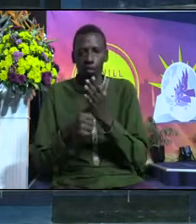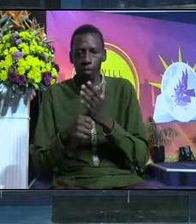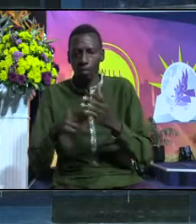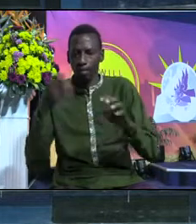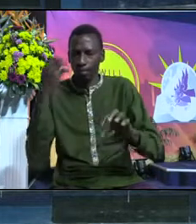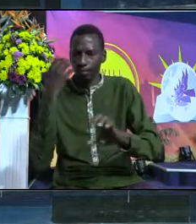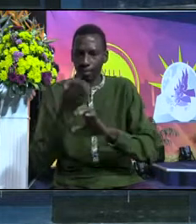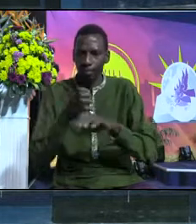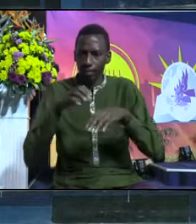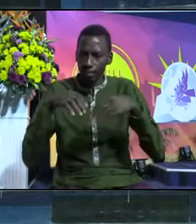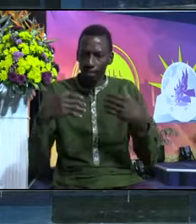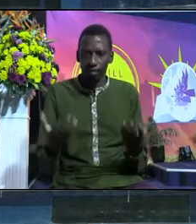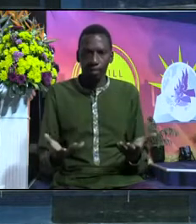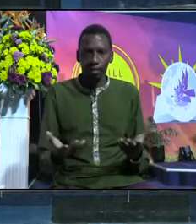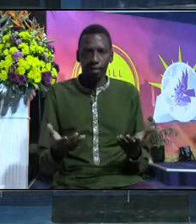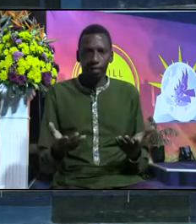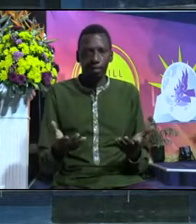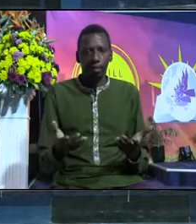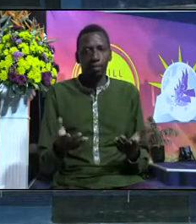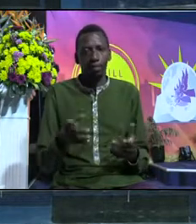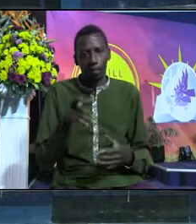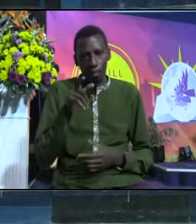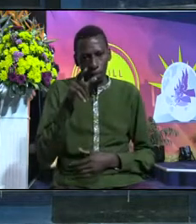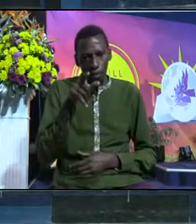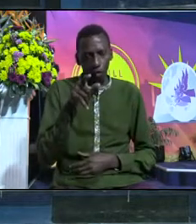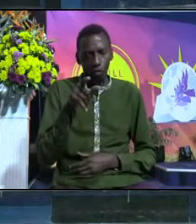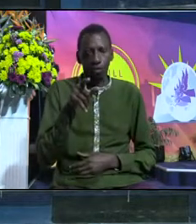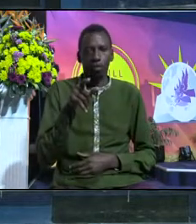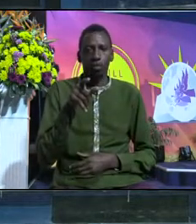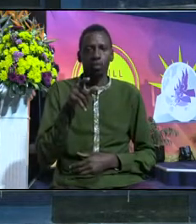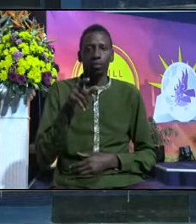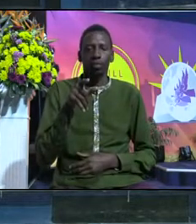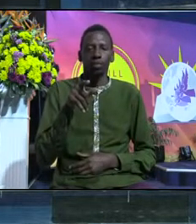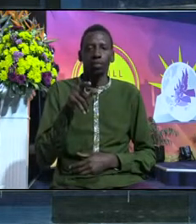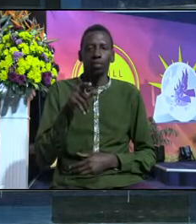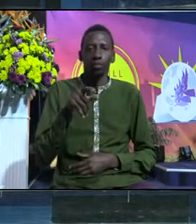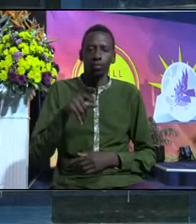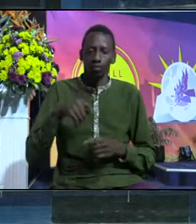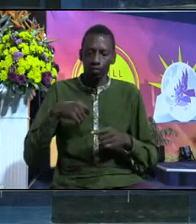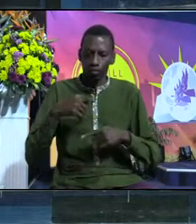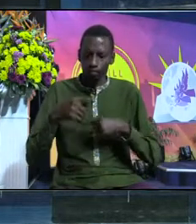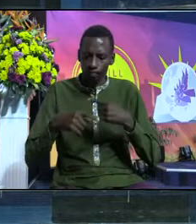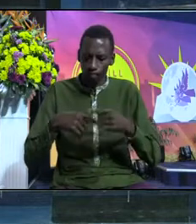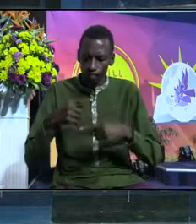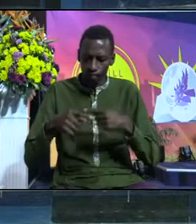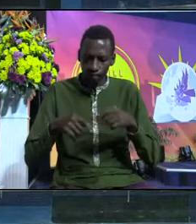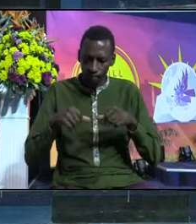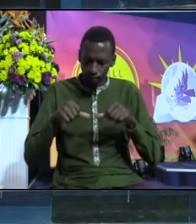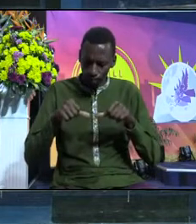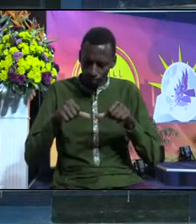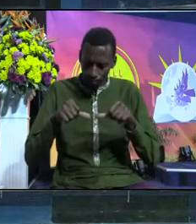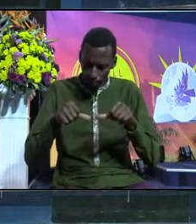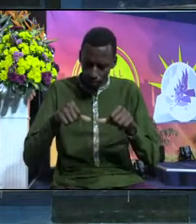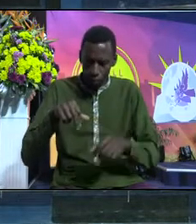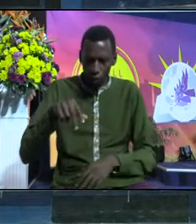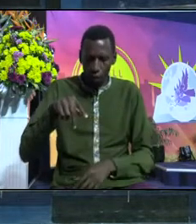as compared to the ideal. You walk on by faith.